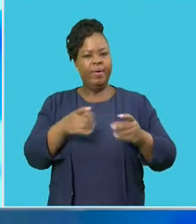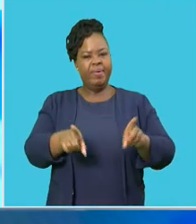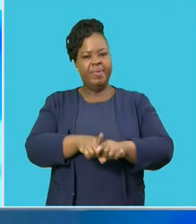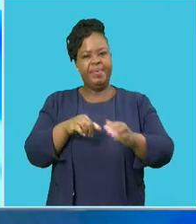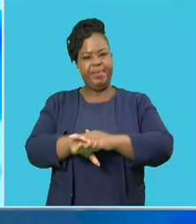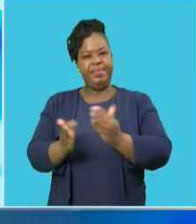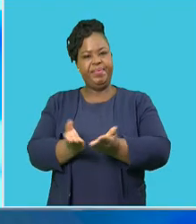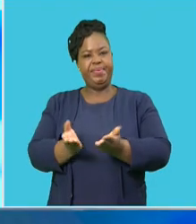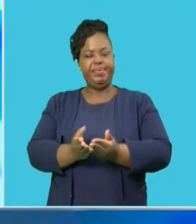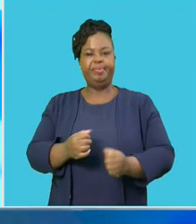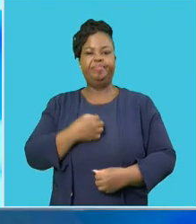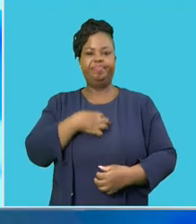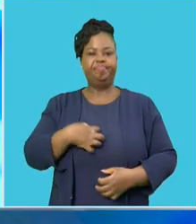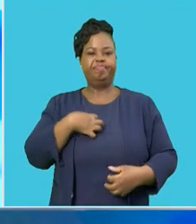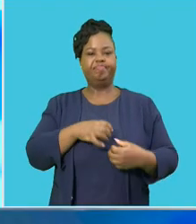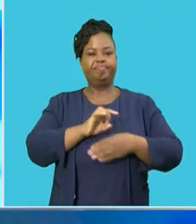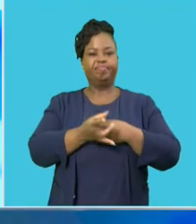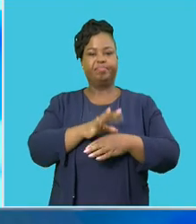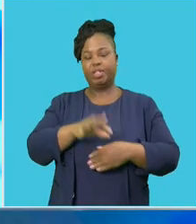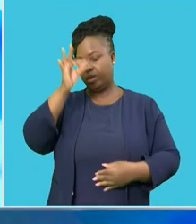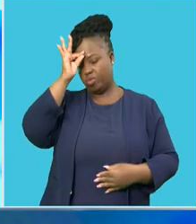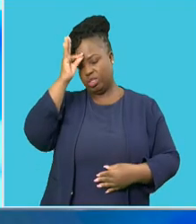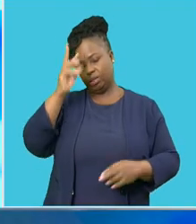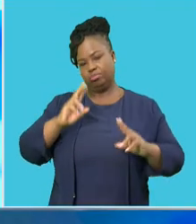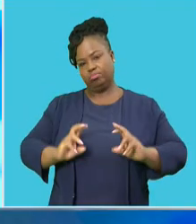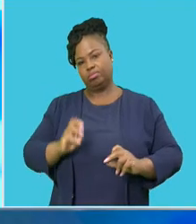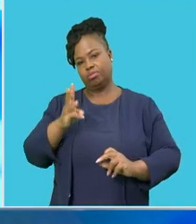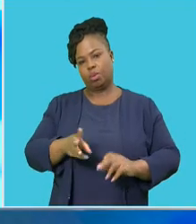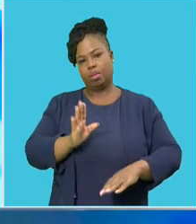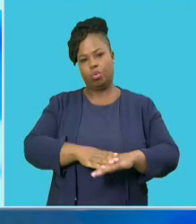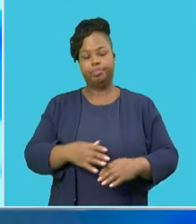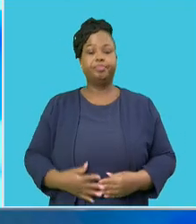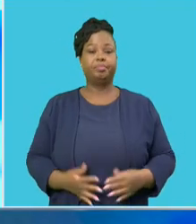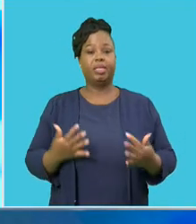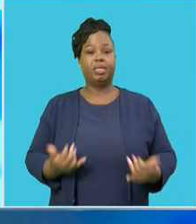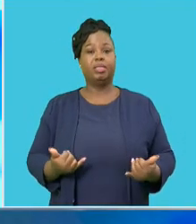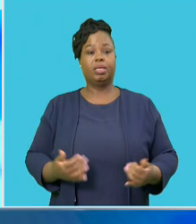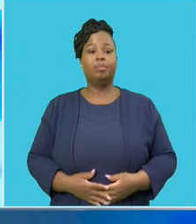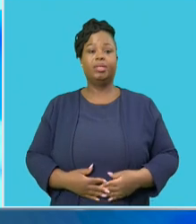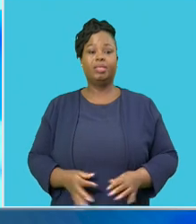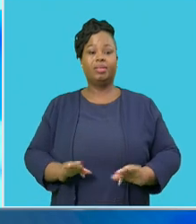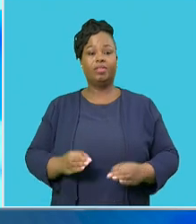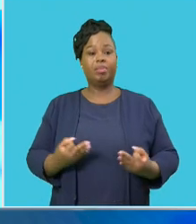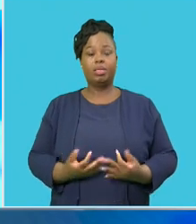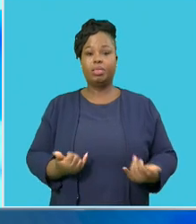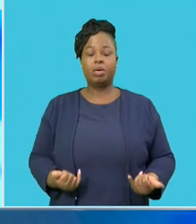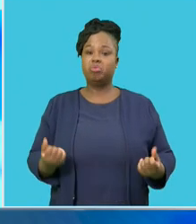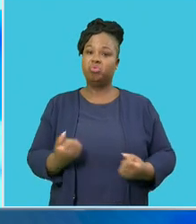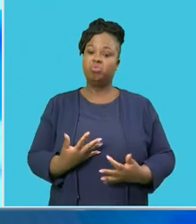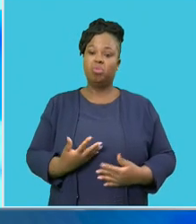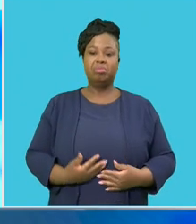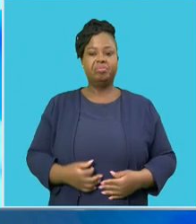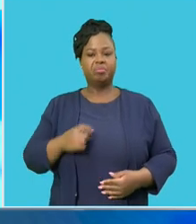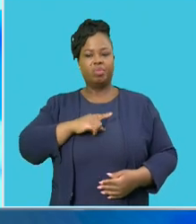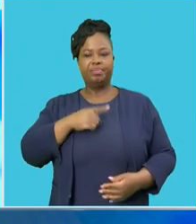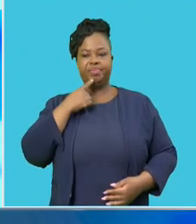nza basho nile wakensagi isu guta mapoi isa penyagabanzi ngele si skamewo. Kuna manjali mdeni ya basho ni ilisali bambu nge zanzi njengo